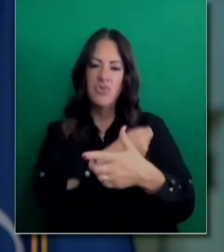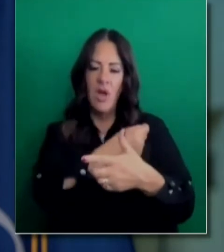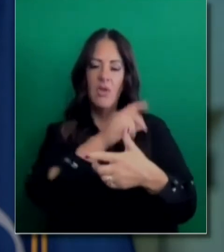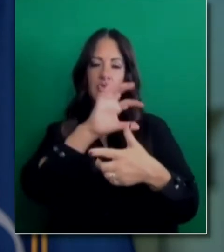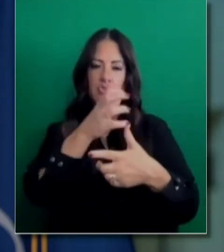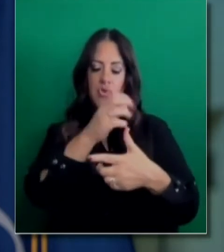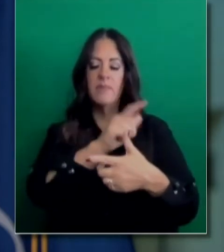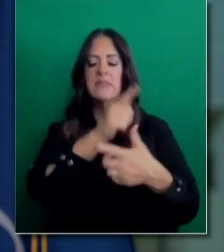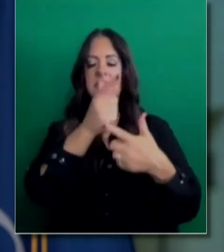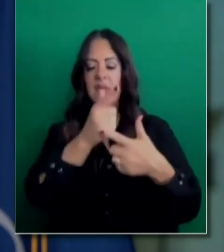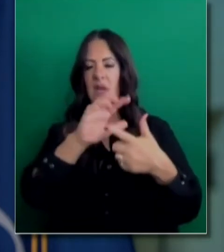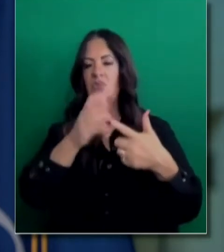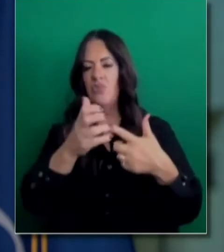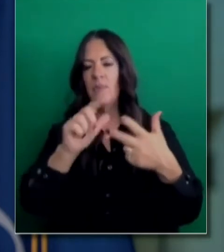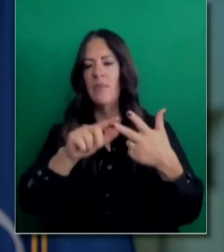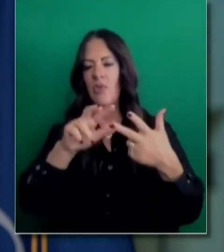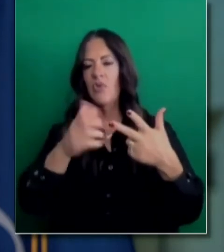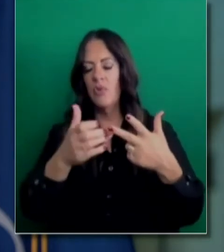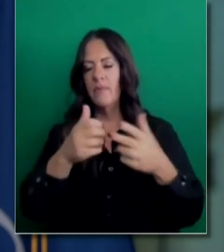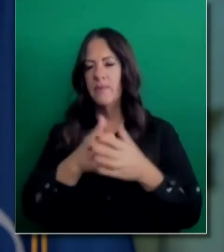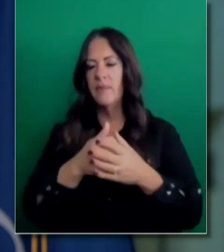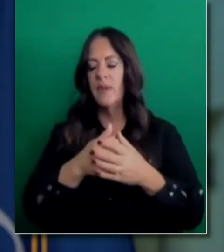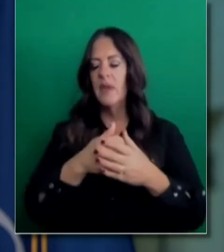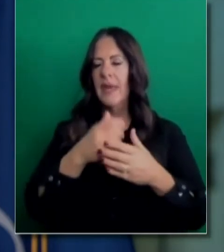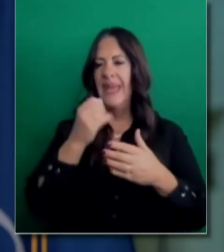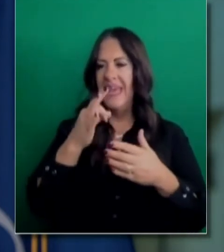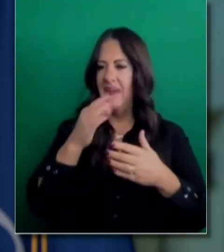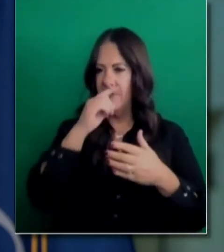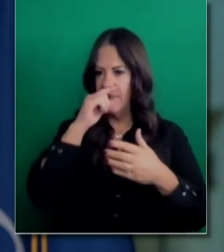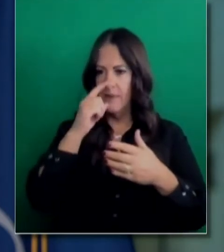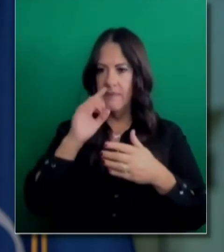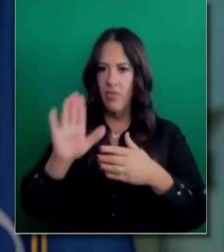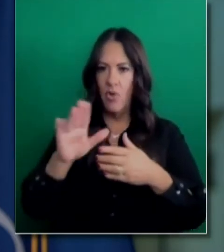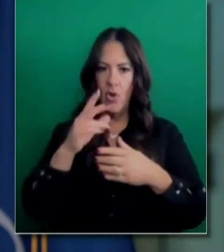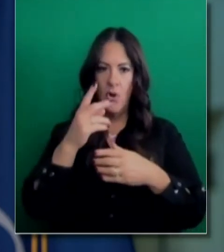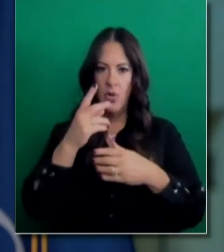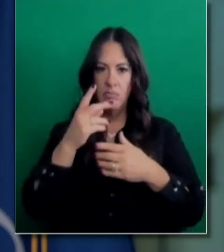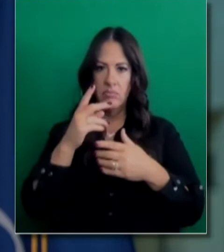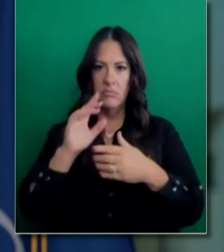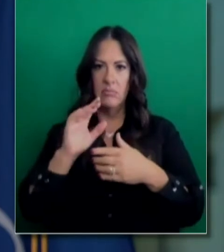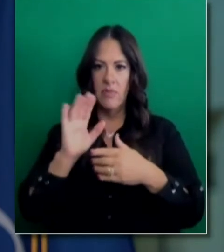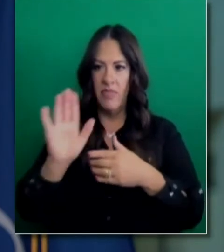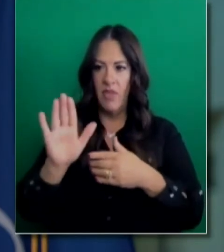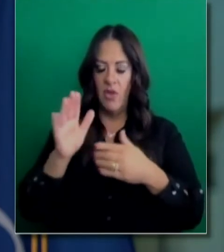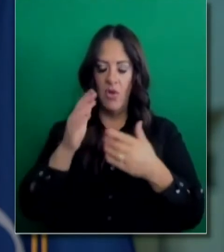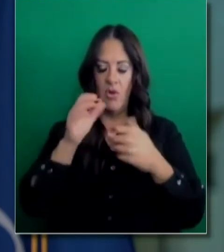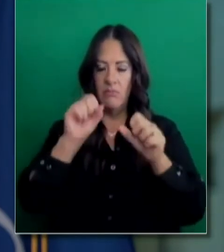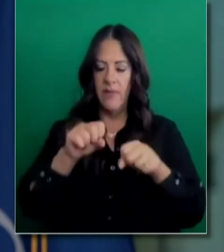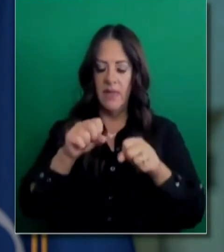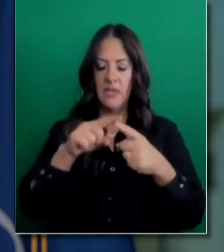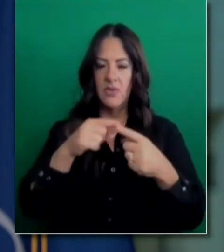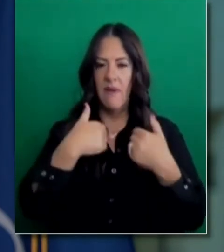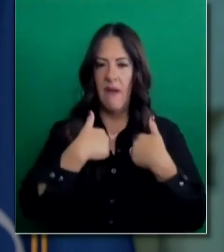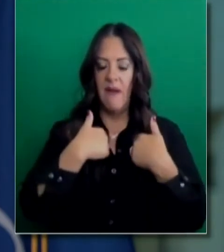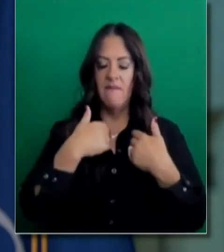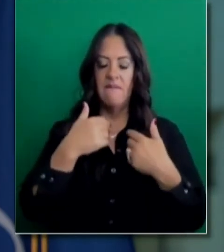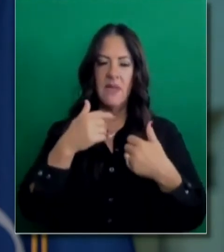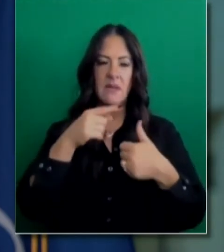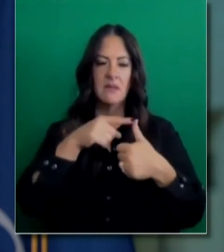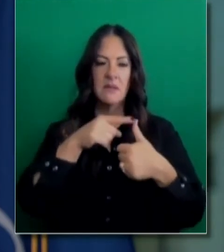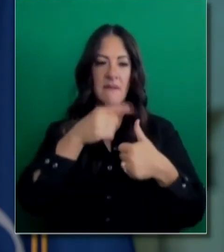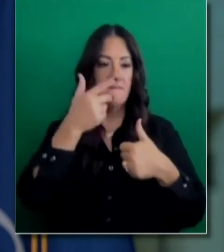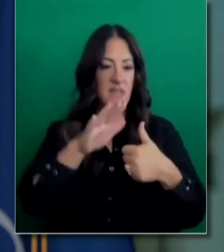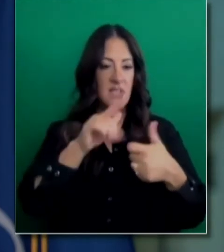settings, but now flexibility with that that sort of prong of focus, equity,